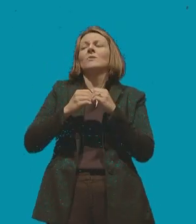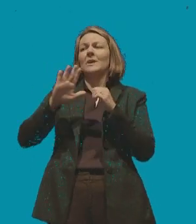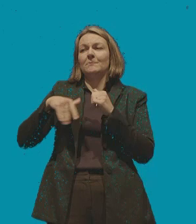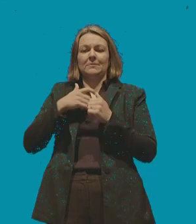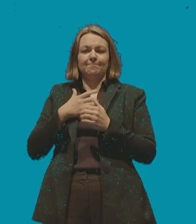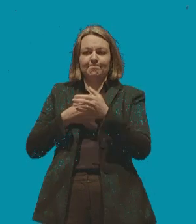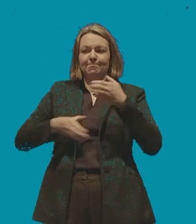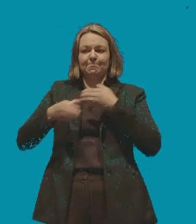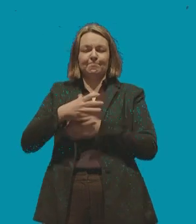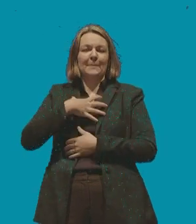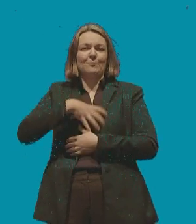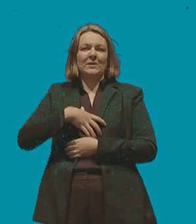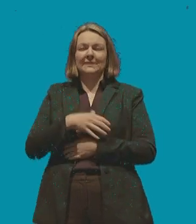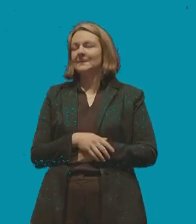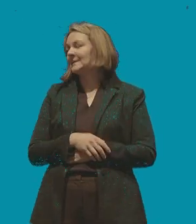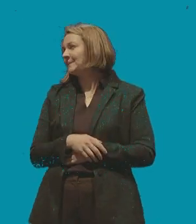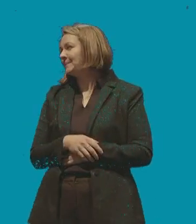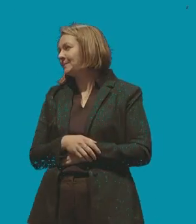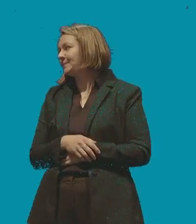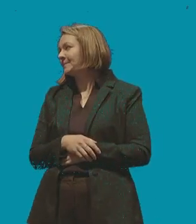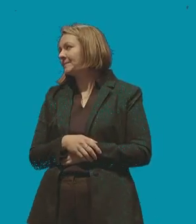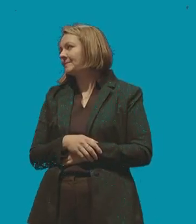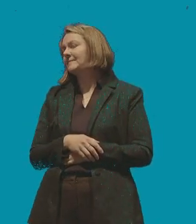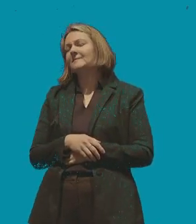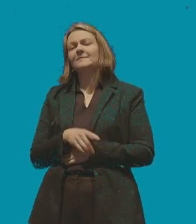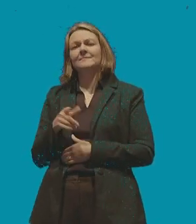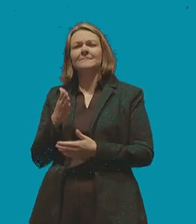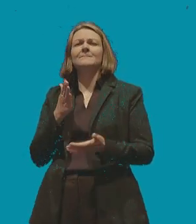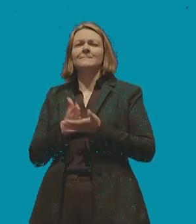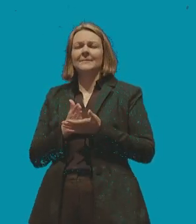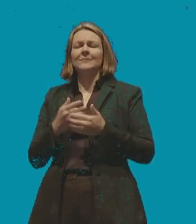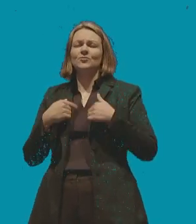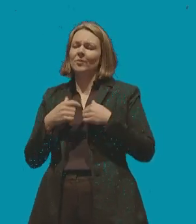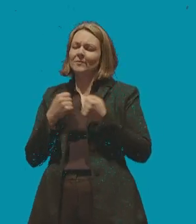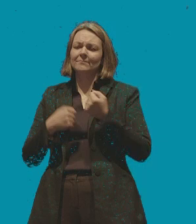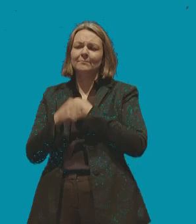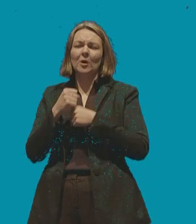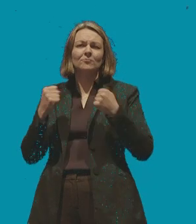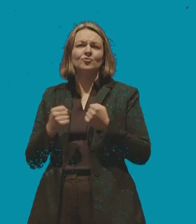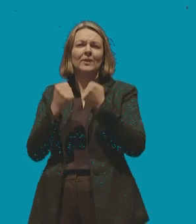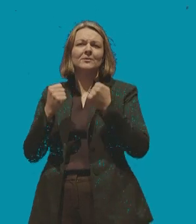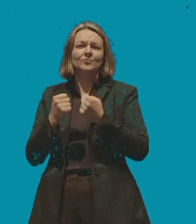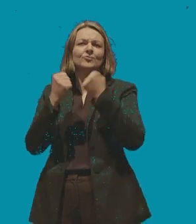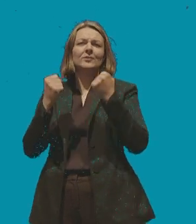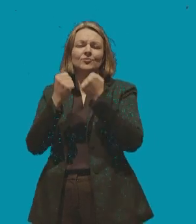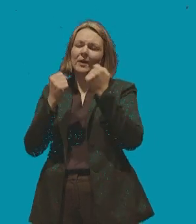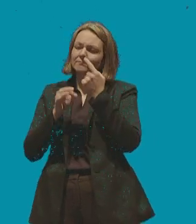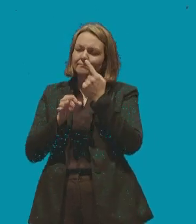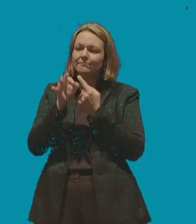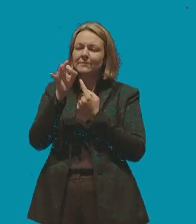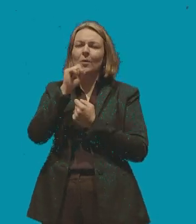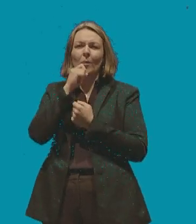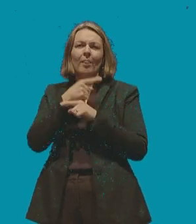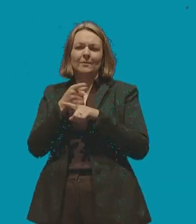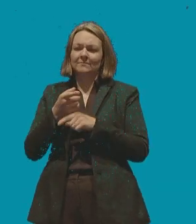as President of this brilliant union. I've no doubt that PCS will go from strength to strength under Fran's stewardship, and I can't think of anyone